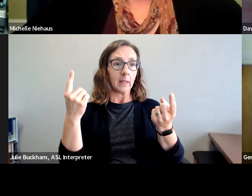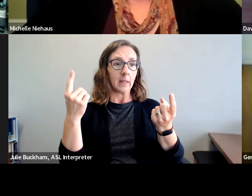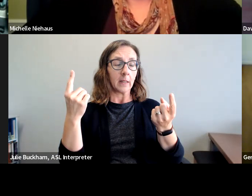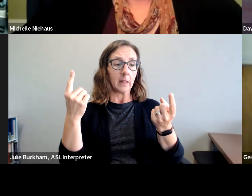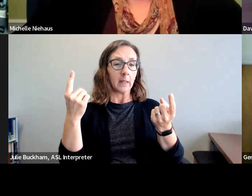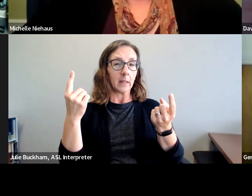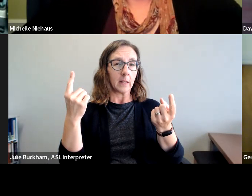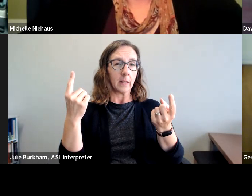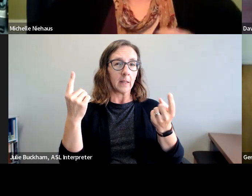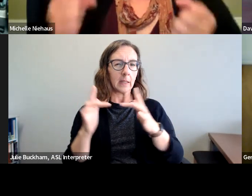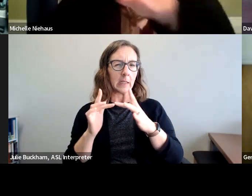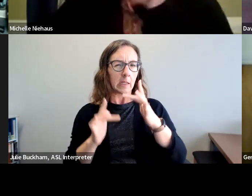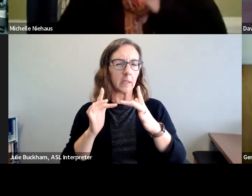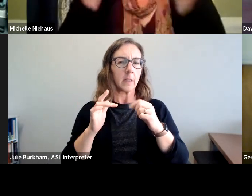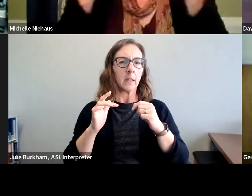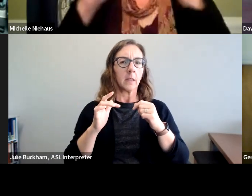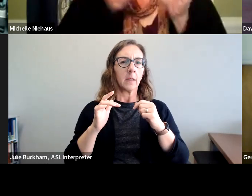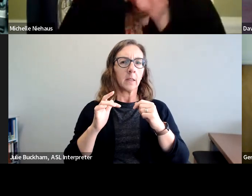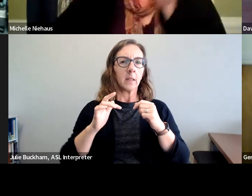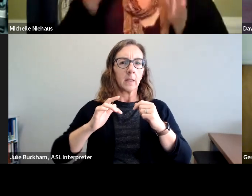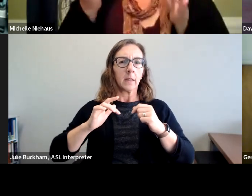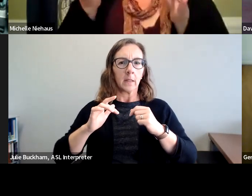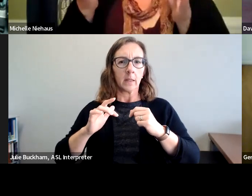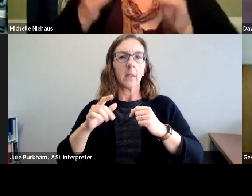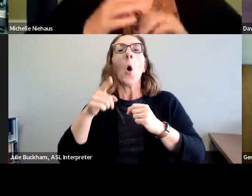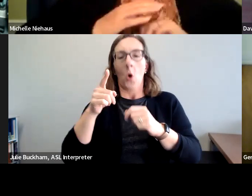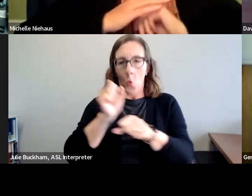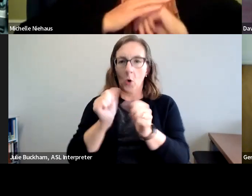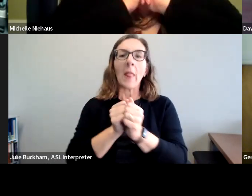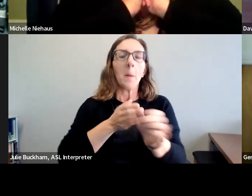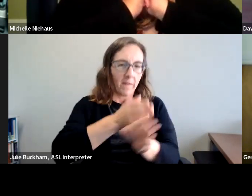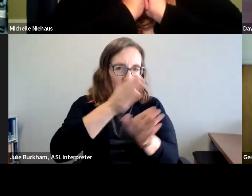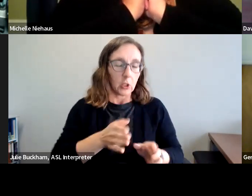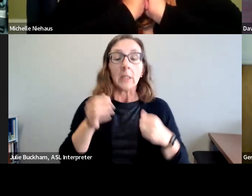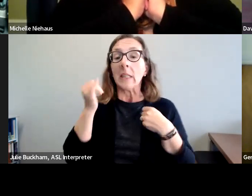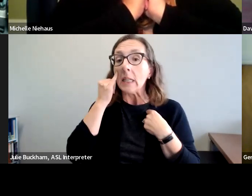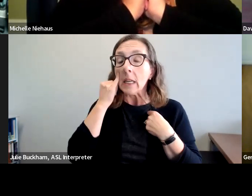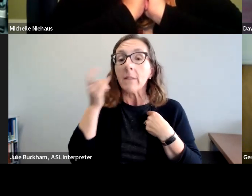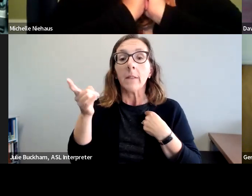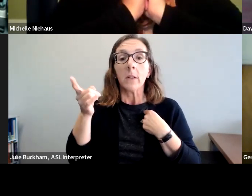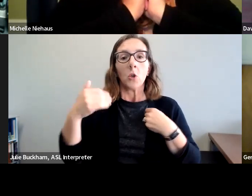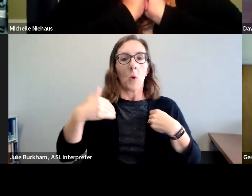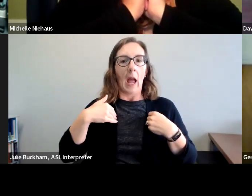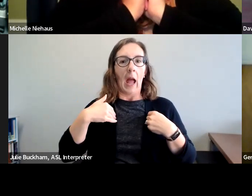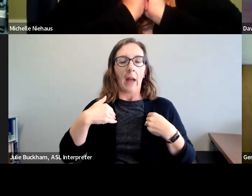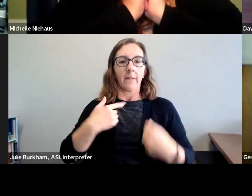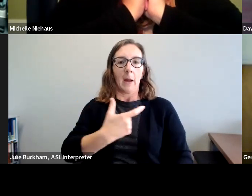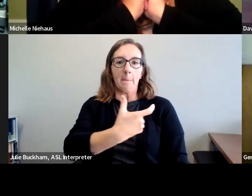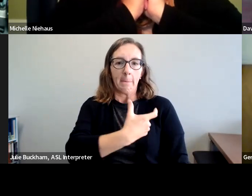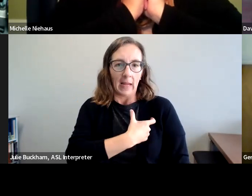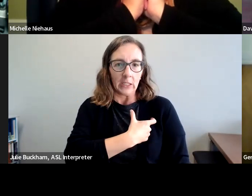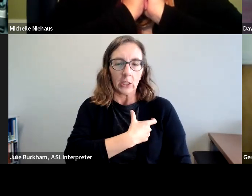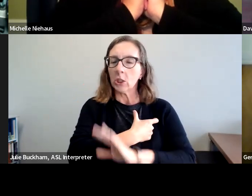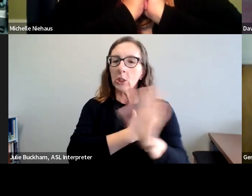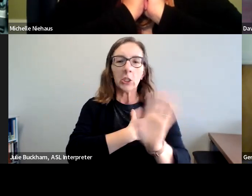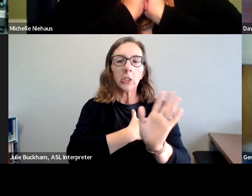professionals. There are probably 2 things. The one thing is, if you have a badge, take off that badge. We are humans,